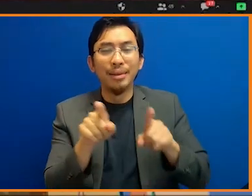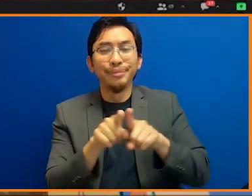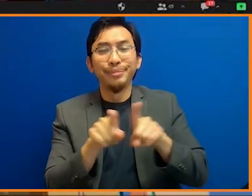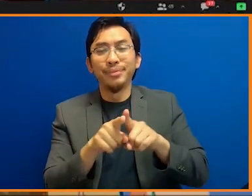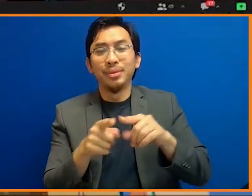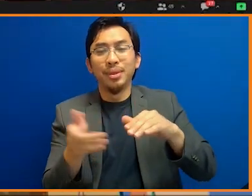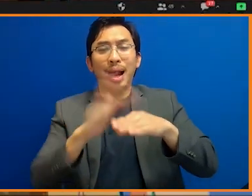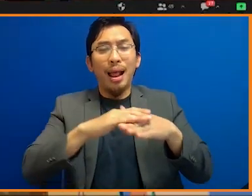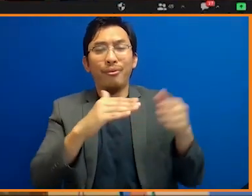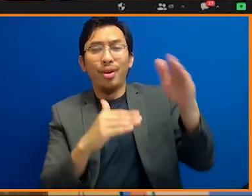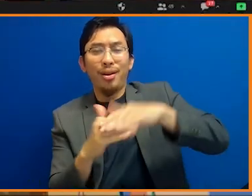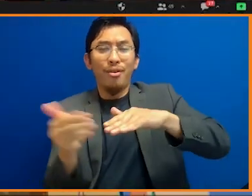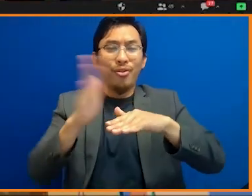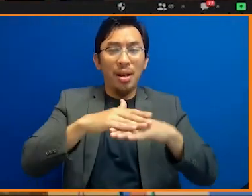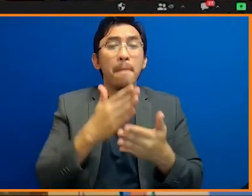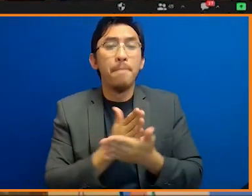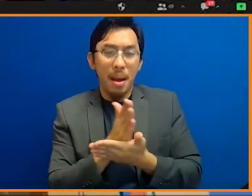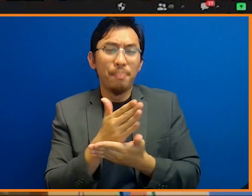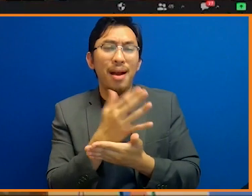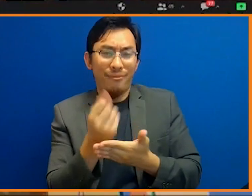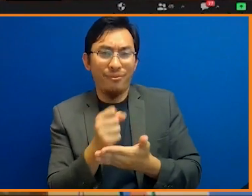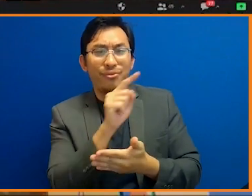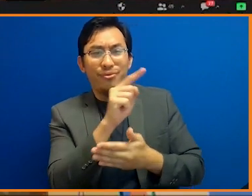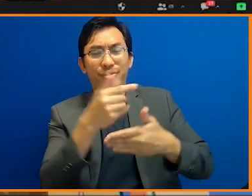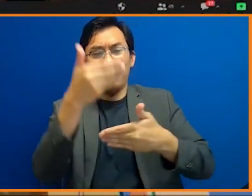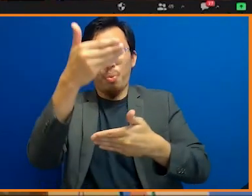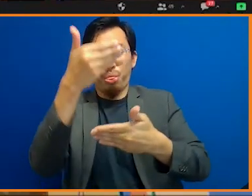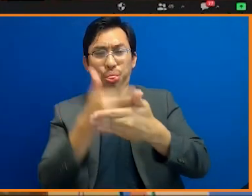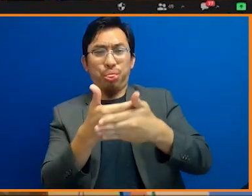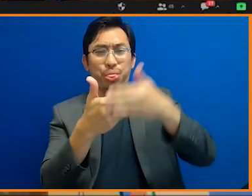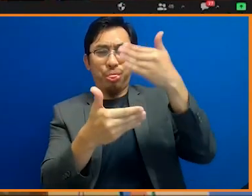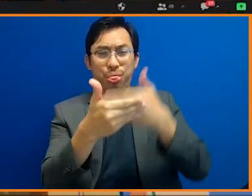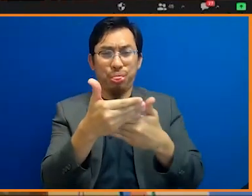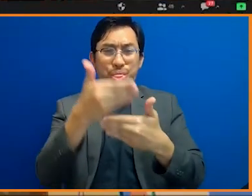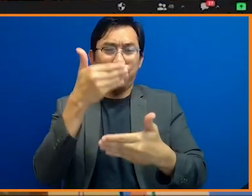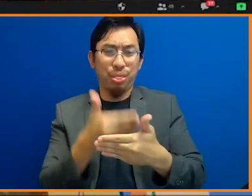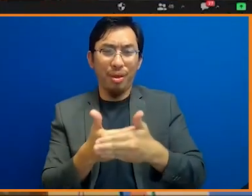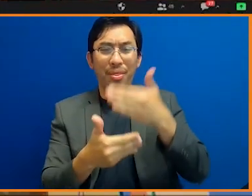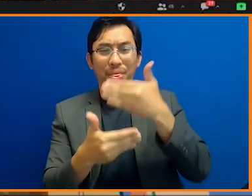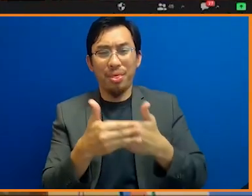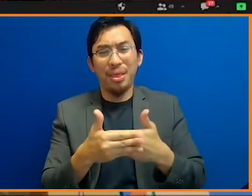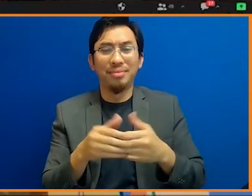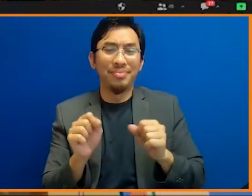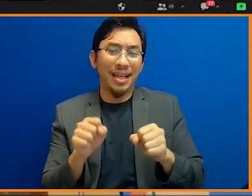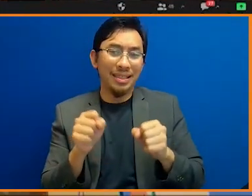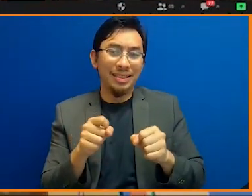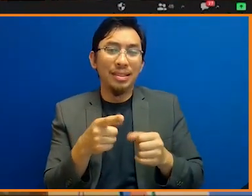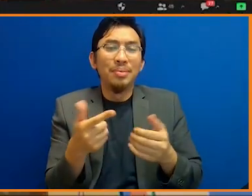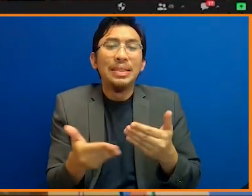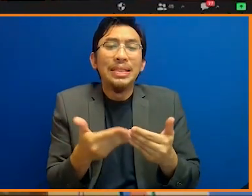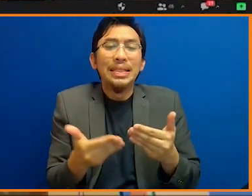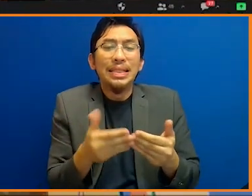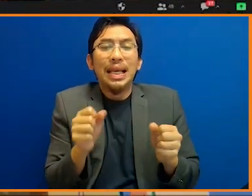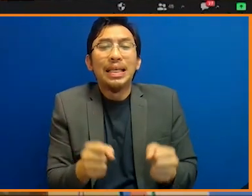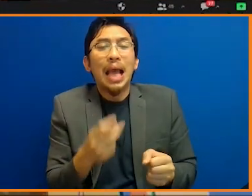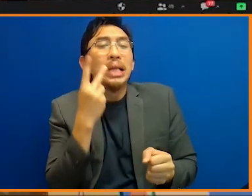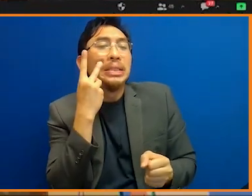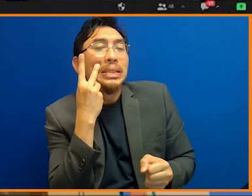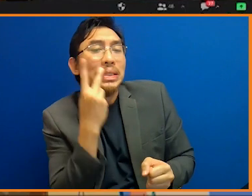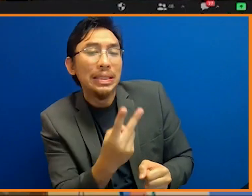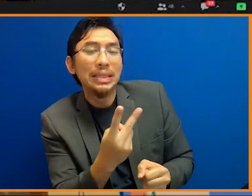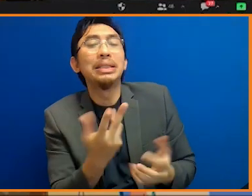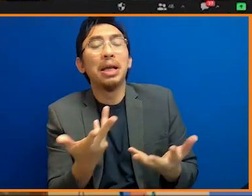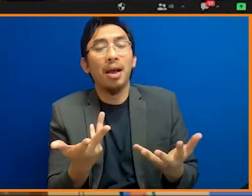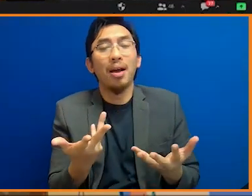many tsunami, and then we just overlay maximum of maximum many maps anymore, just to make it more easy to see.